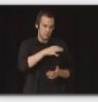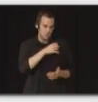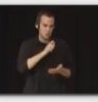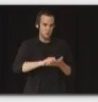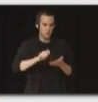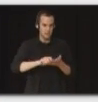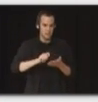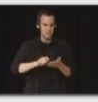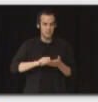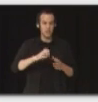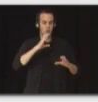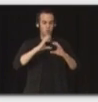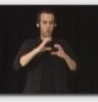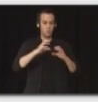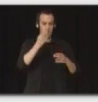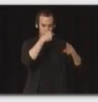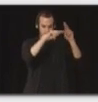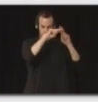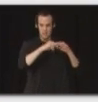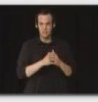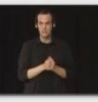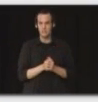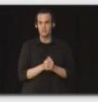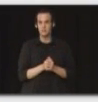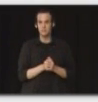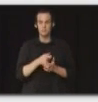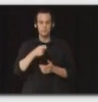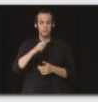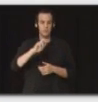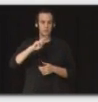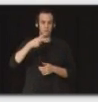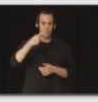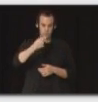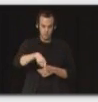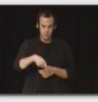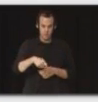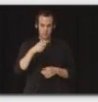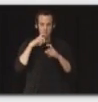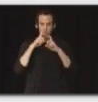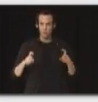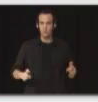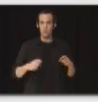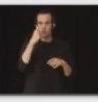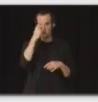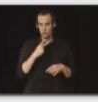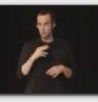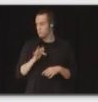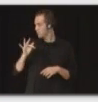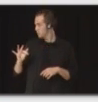Secretary of Telecommunications and Information Society from the Catalan government, Mr. Vice President of the ONCE